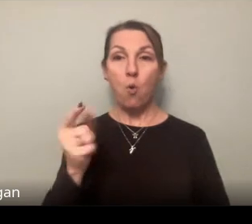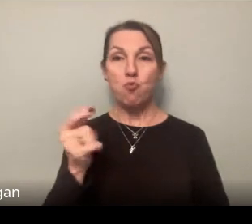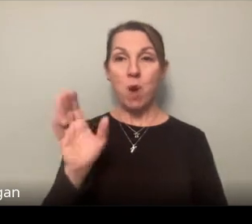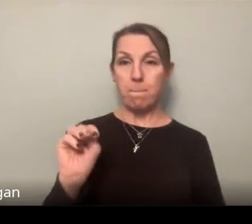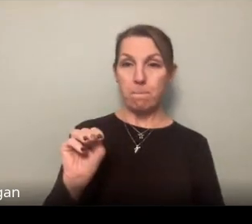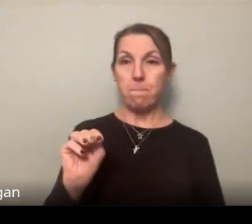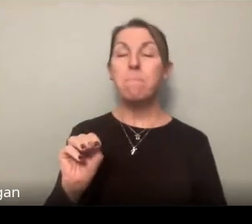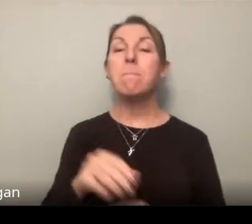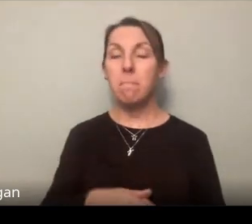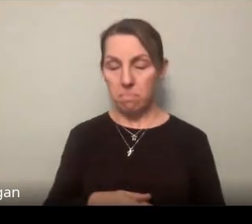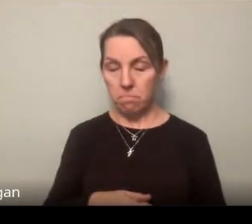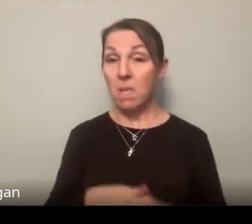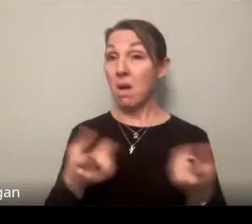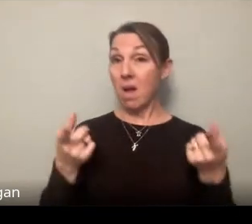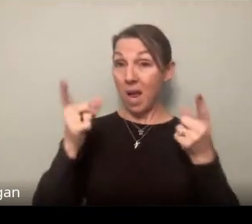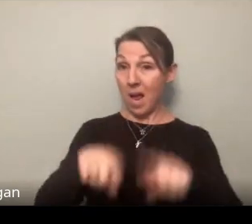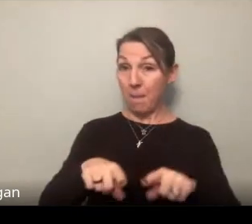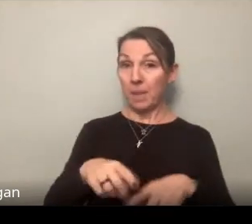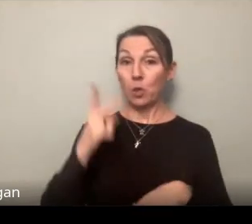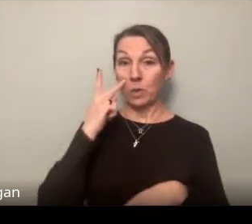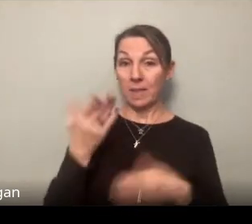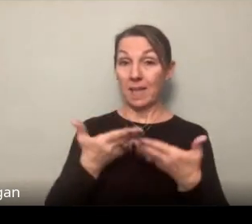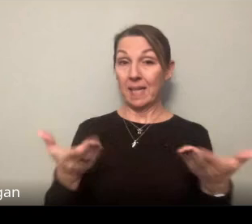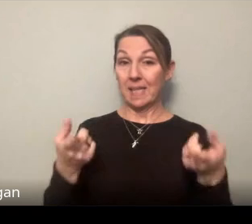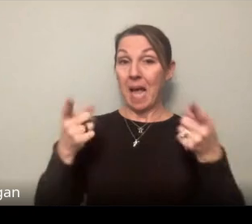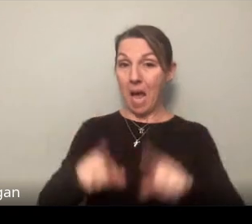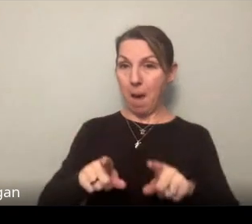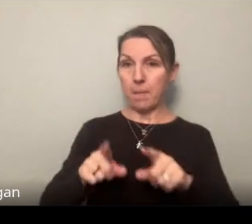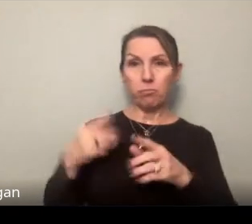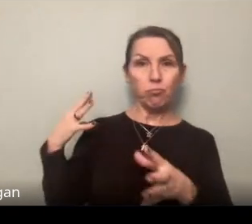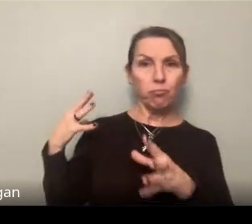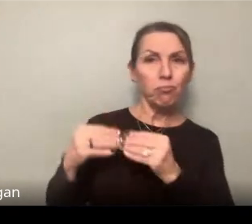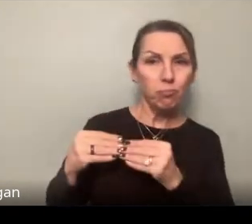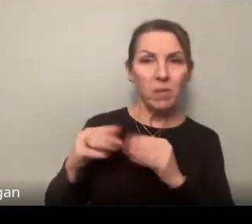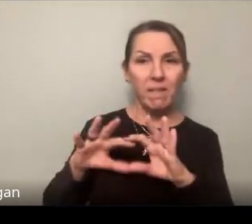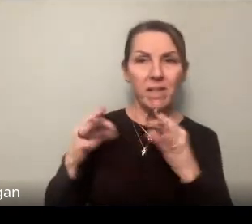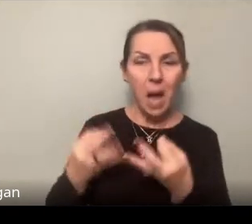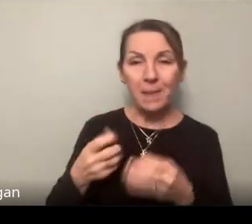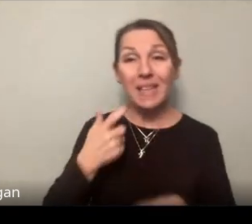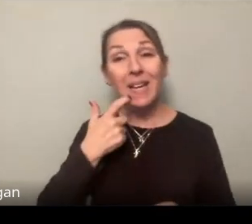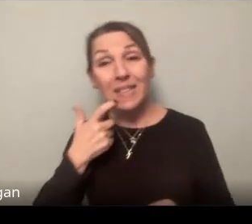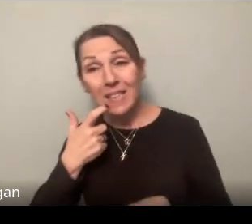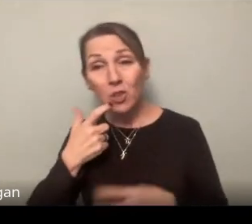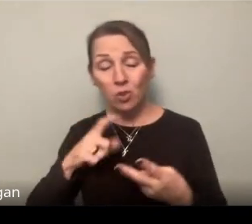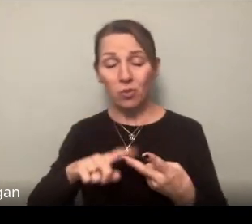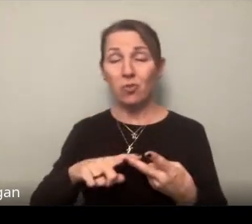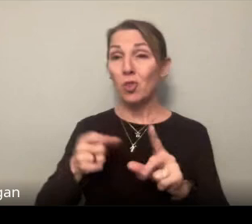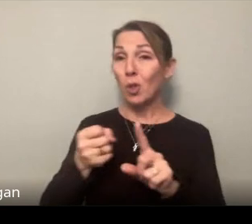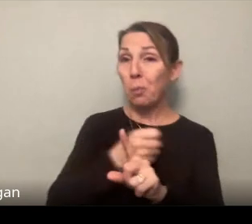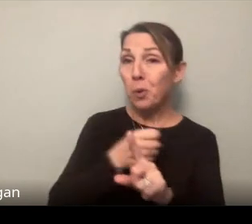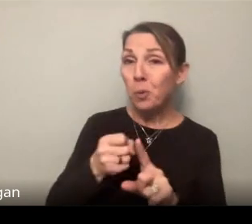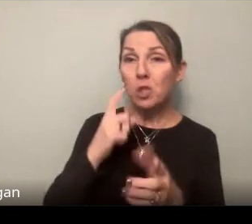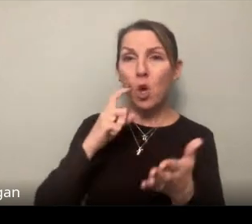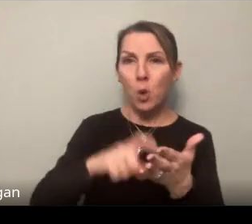And in the genogram, you look at things that have been happening in your family, whether it's addiction, whether it's abuse. And I